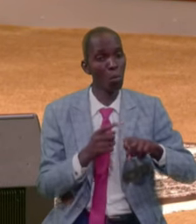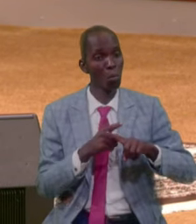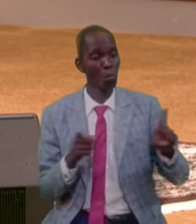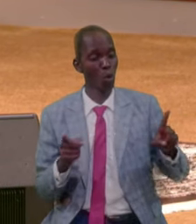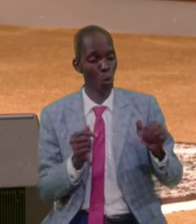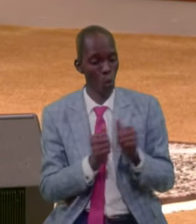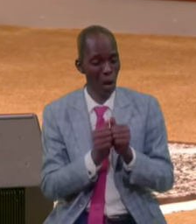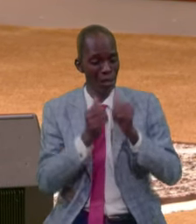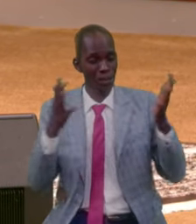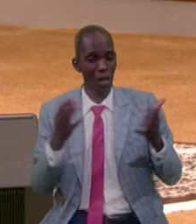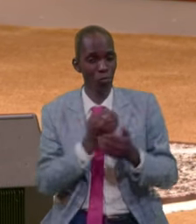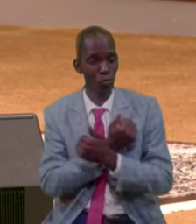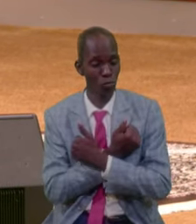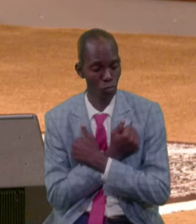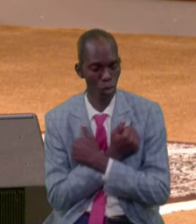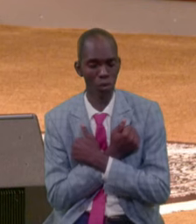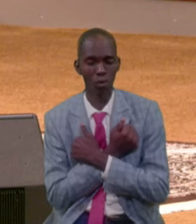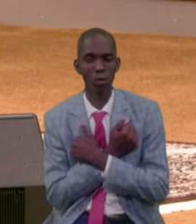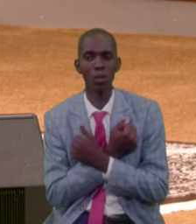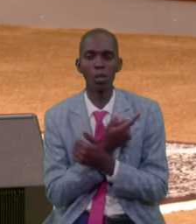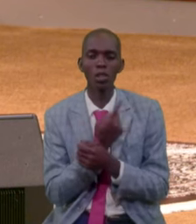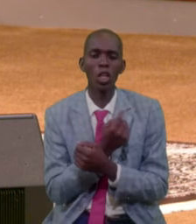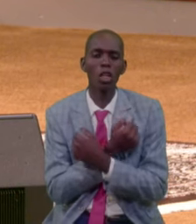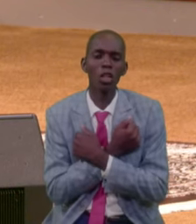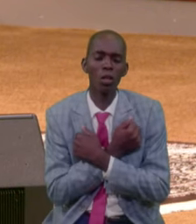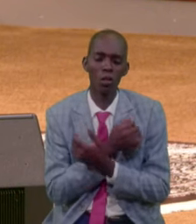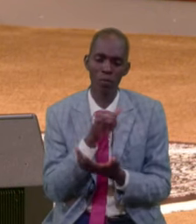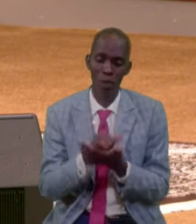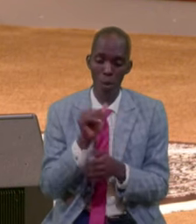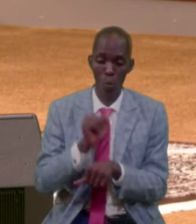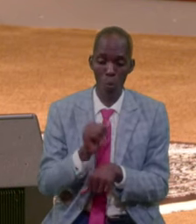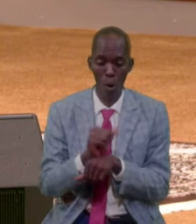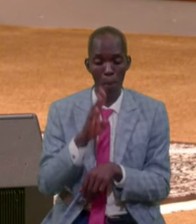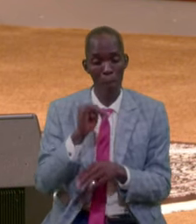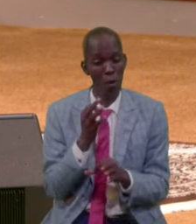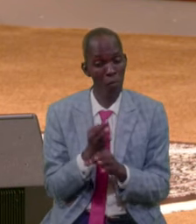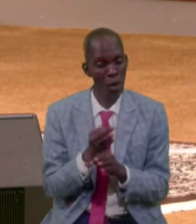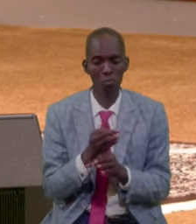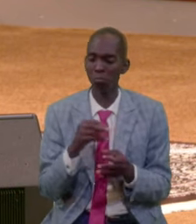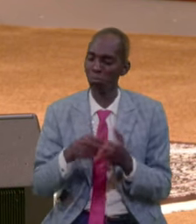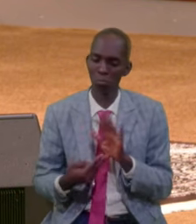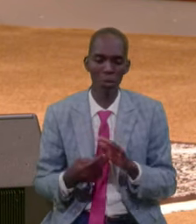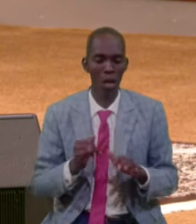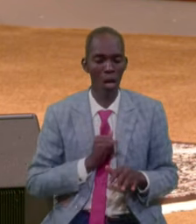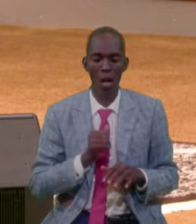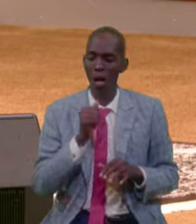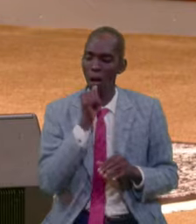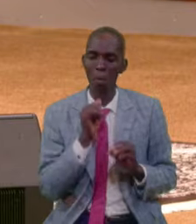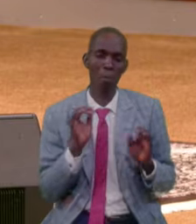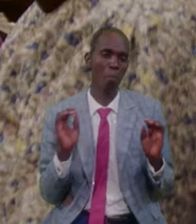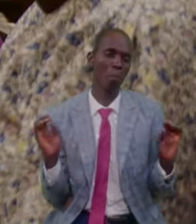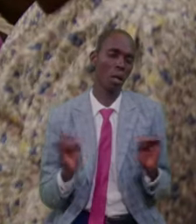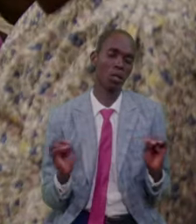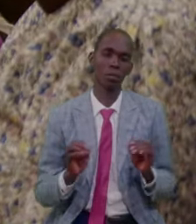charity, the love that works by faith, I am nothing. Look at verse 3. It says